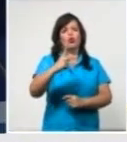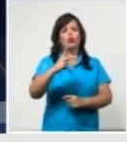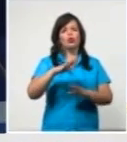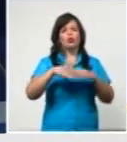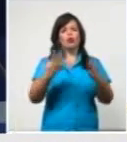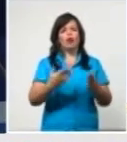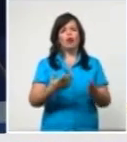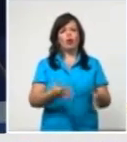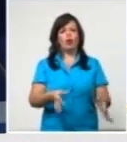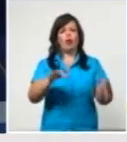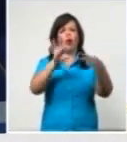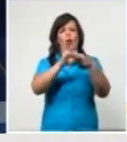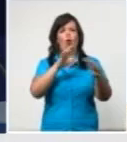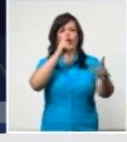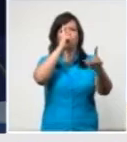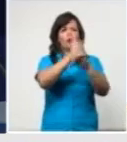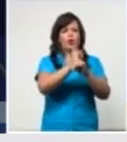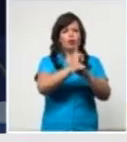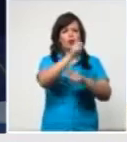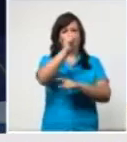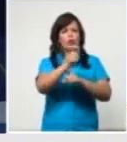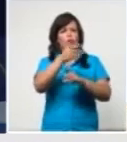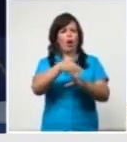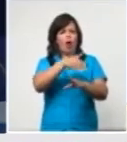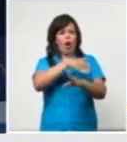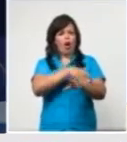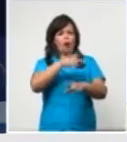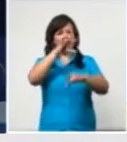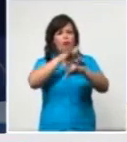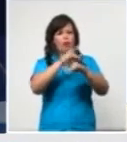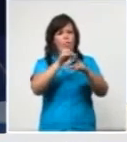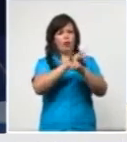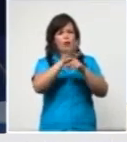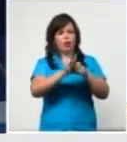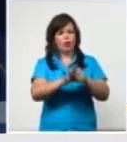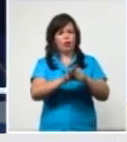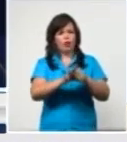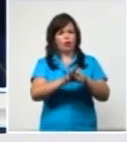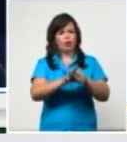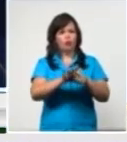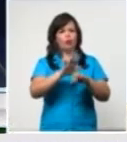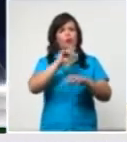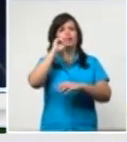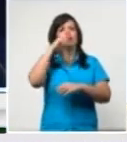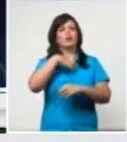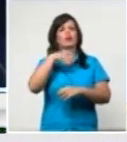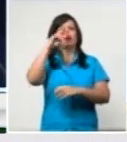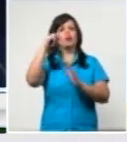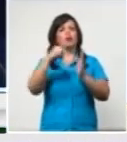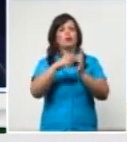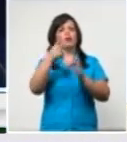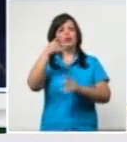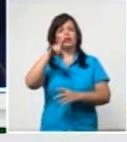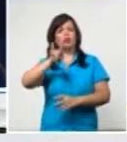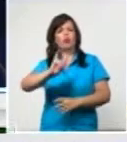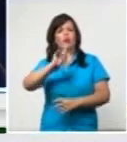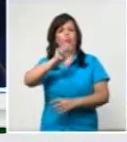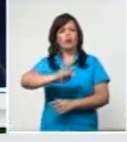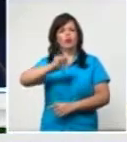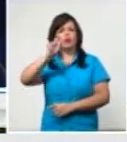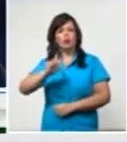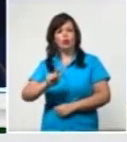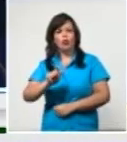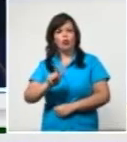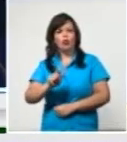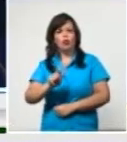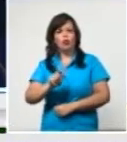been happening in the last few weeks. 2 of them are confirmed case contacts, accumulating